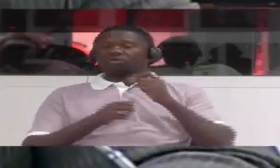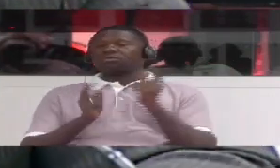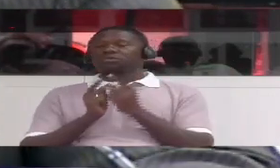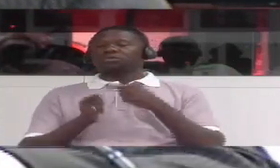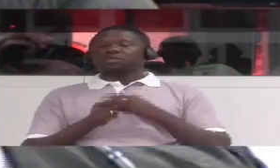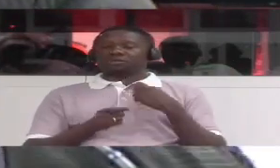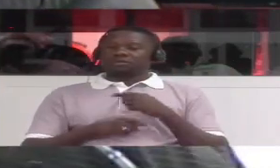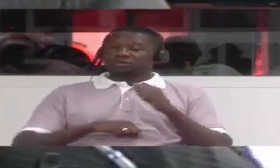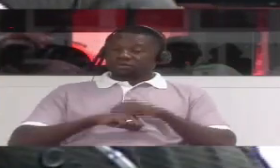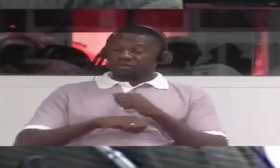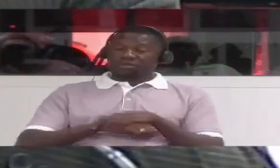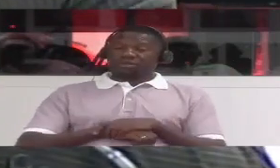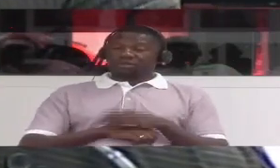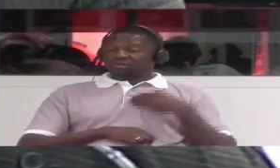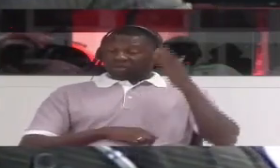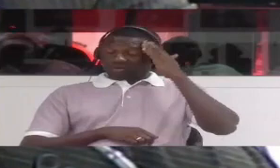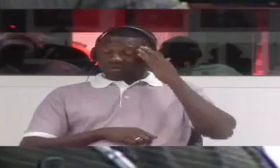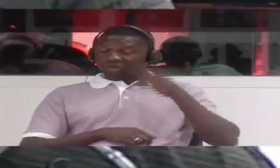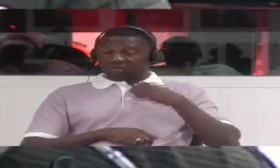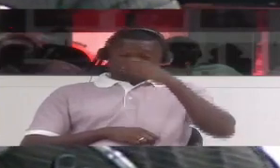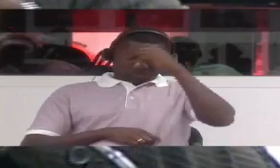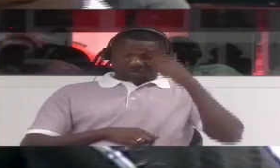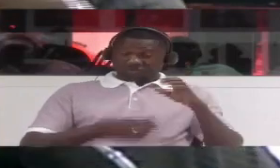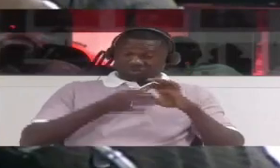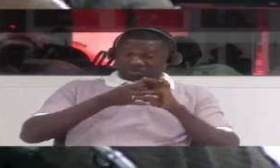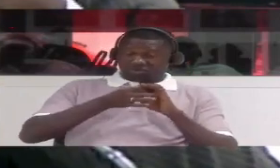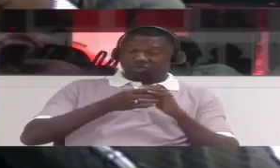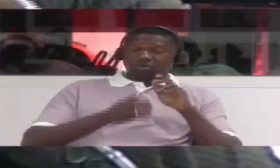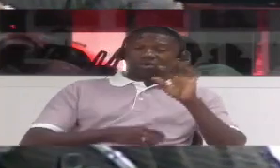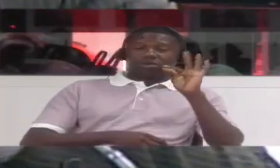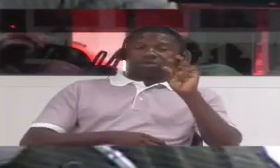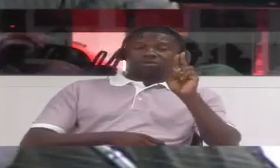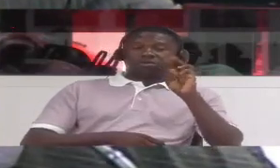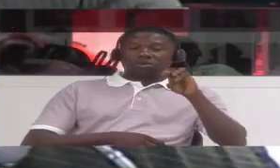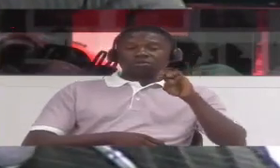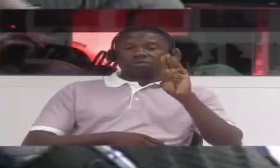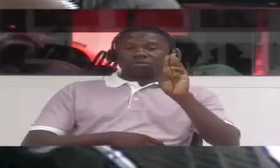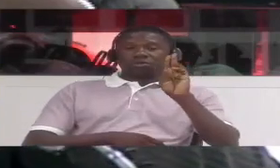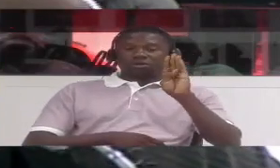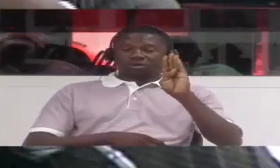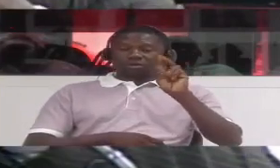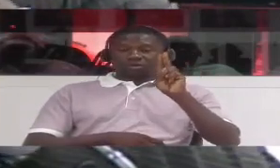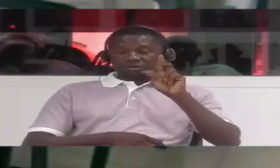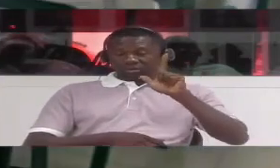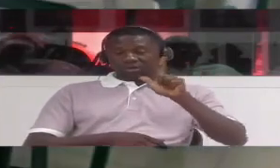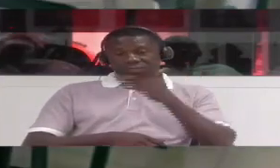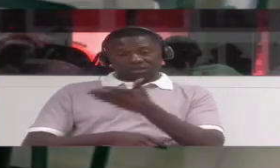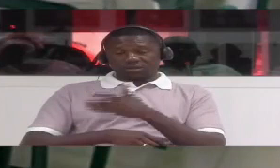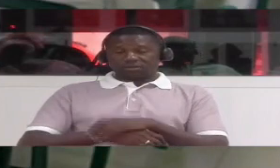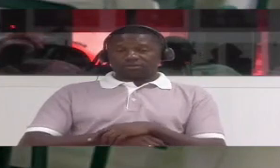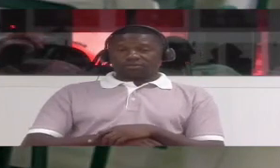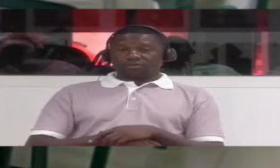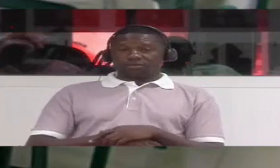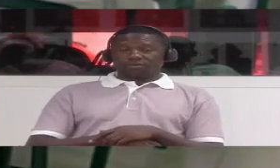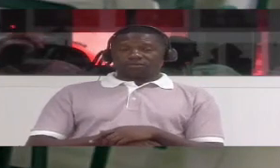were working in tandem with Tumbul during the entire process. There's no doubt about it. There was no doubt about it.